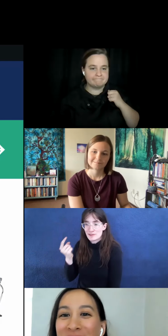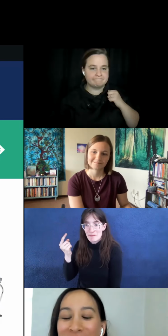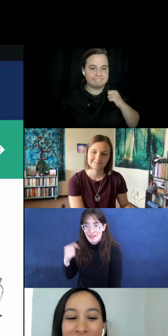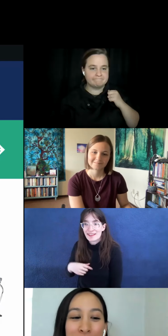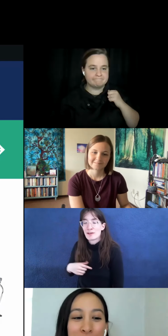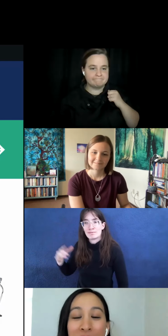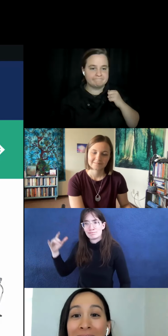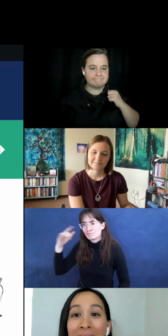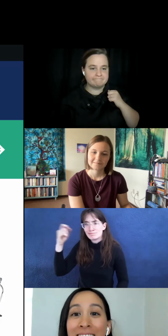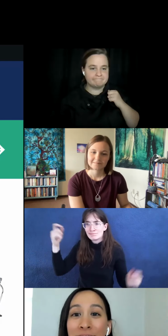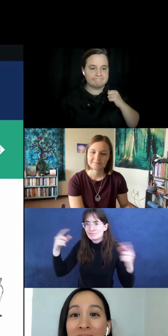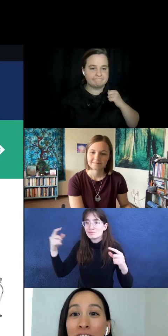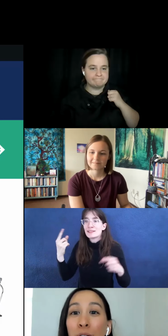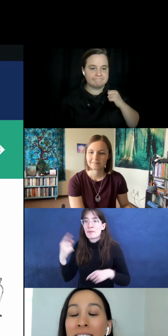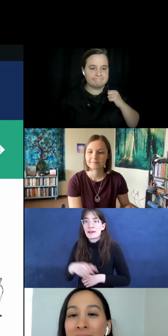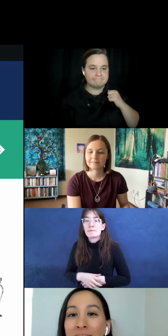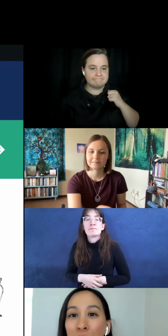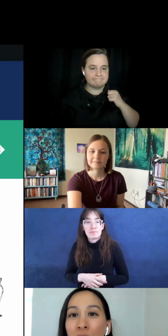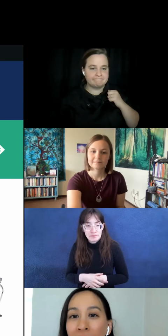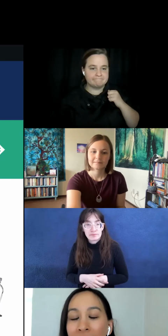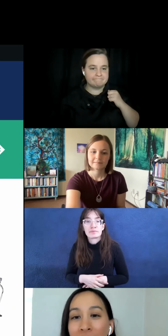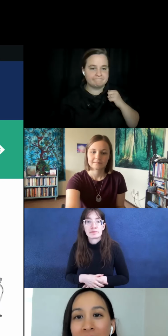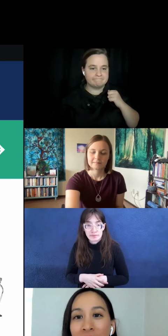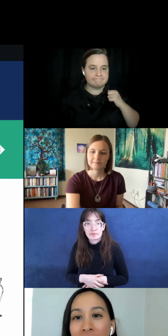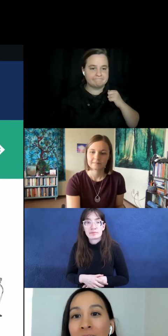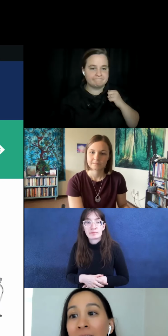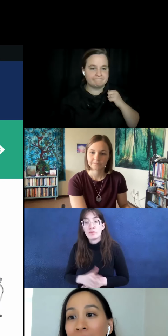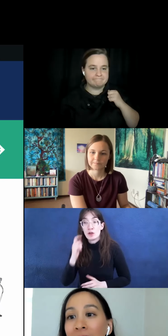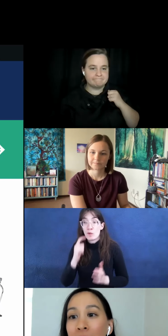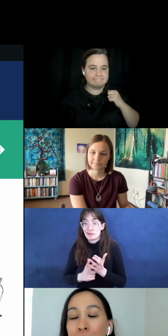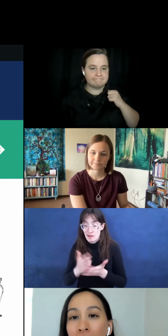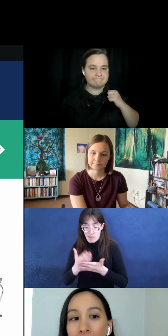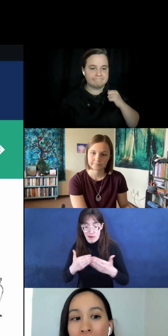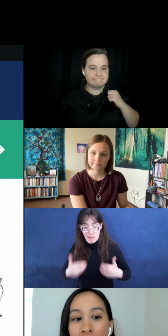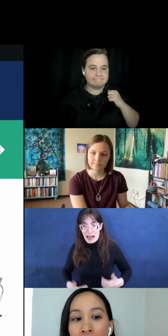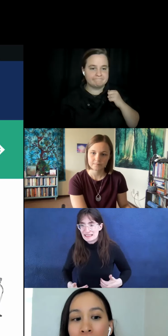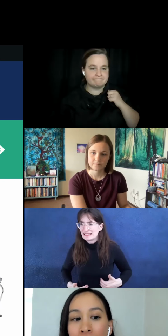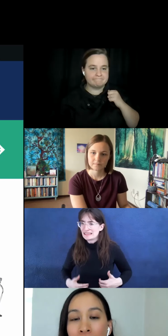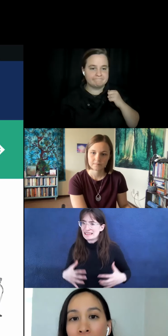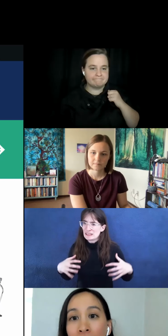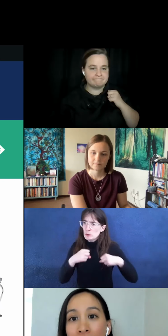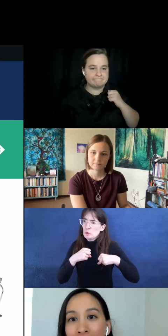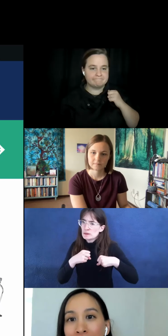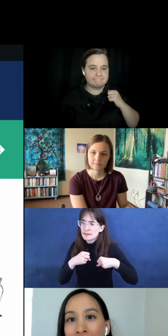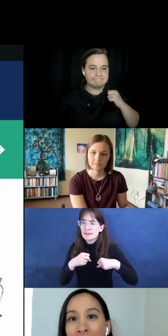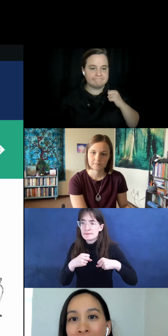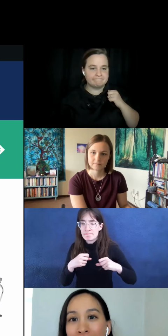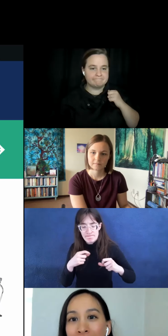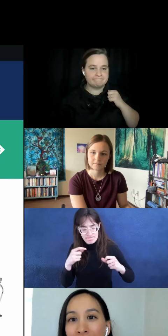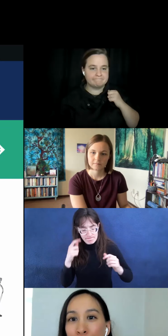So we feel very activated, noticing some sort of area of tension in our body, and